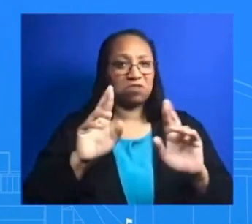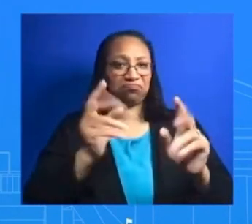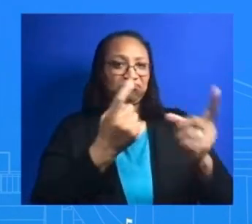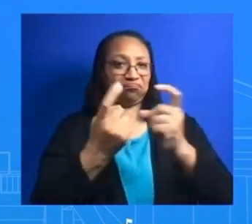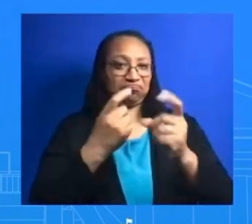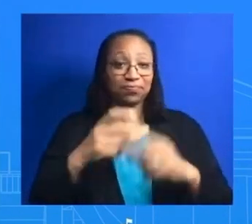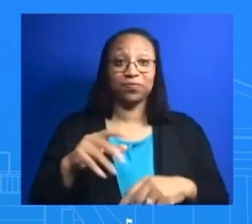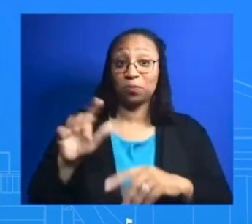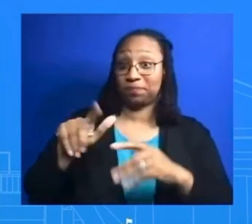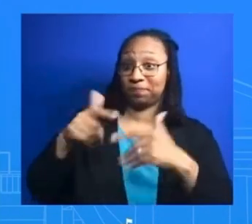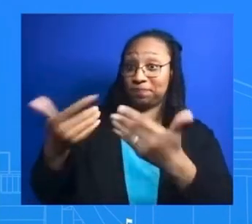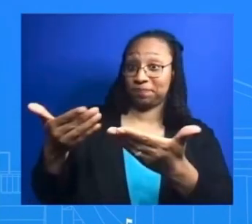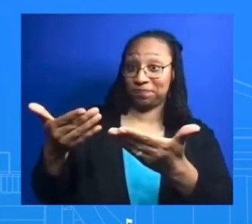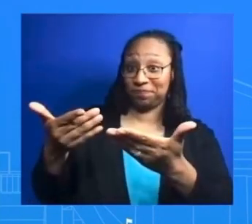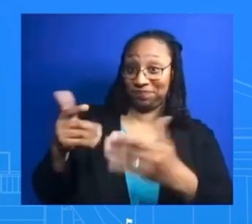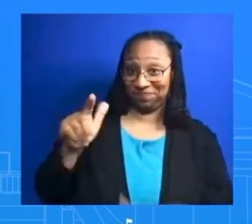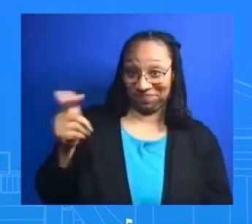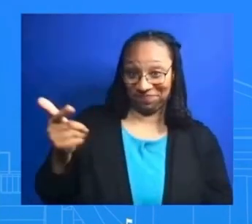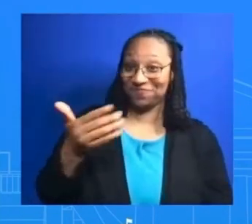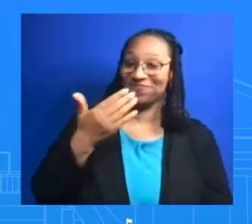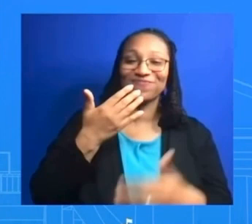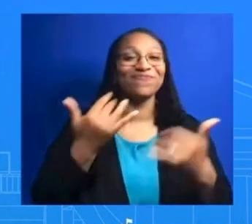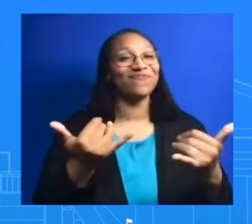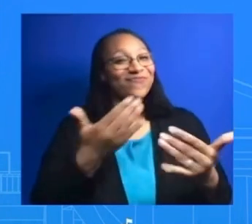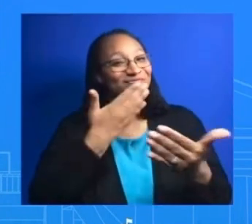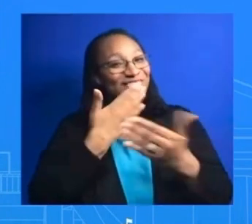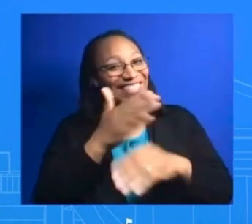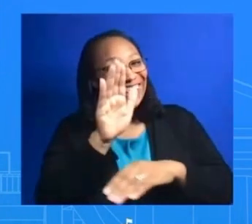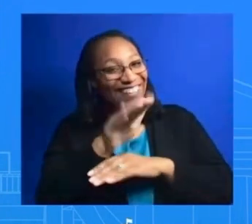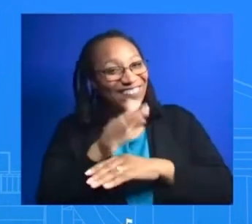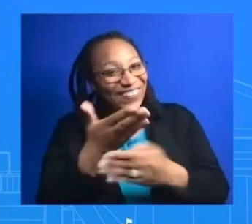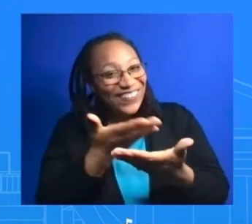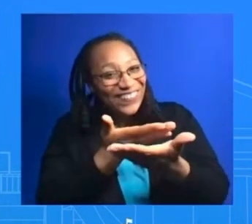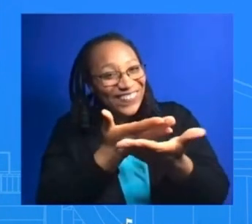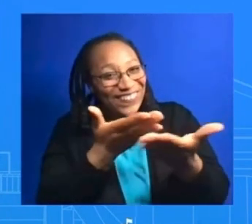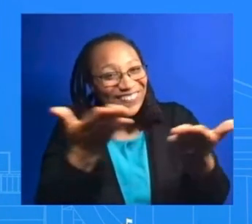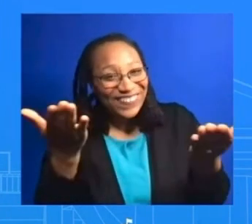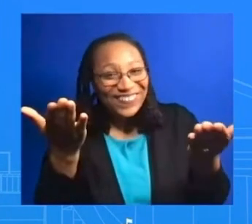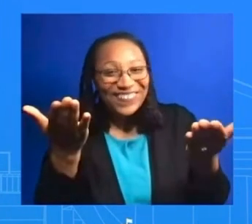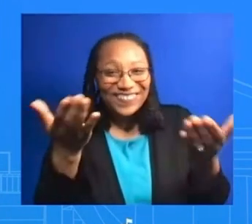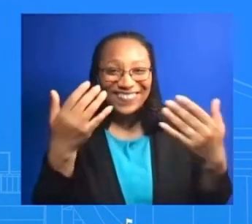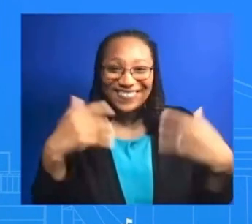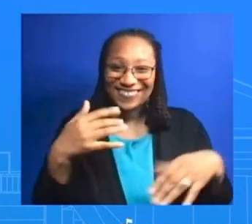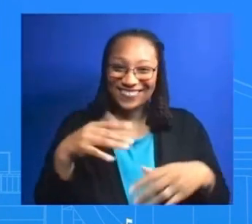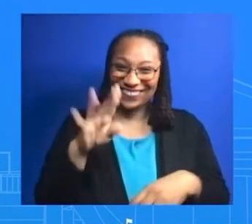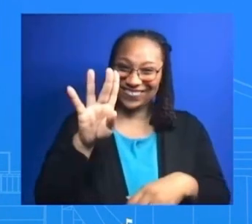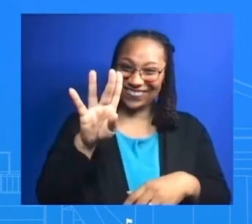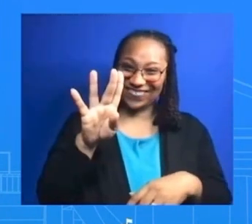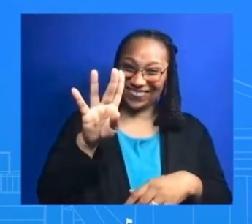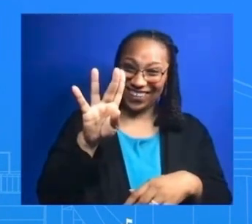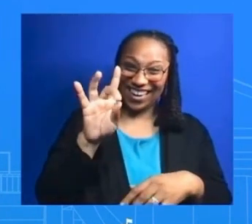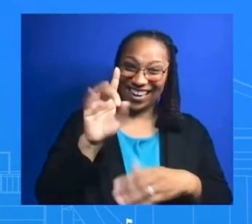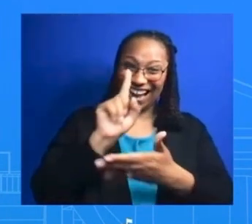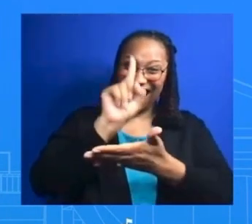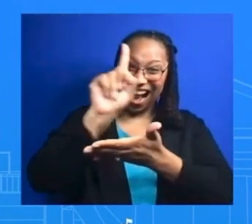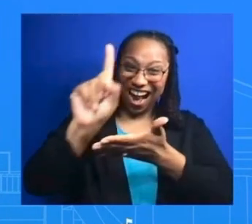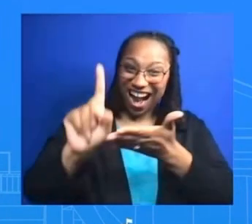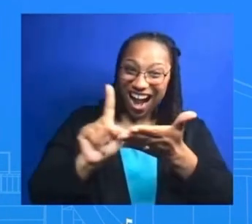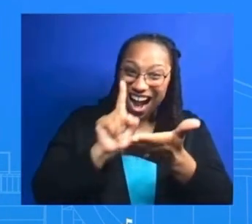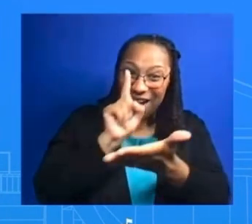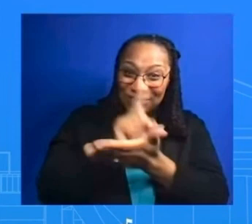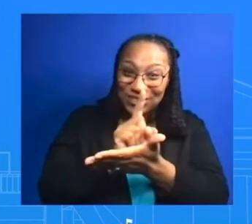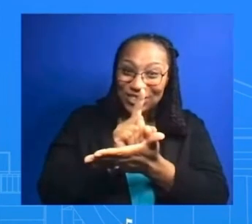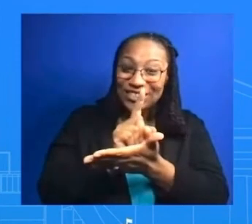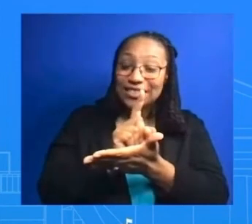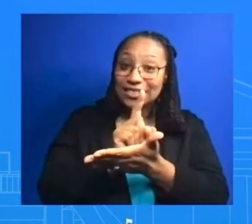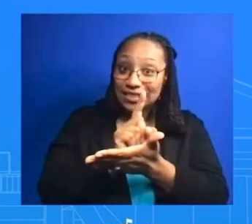you. Good afternoon. In the last 48 hours, our country has been set back in terms of providing equity and access in